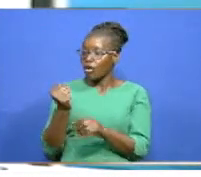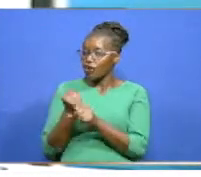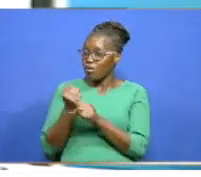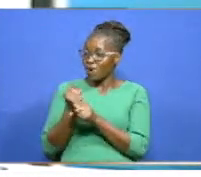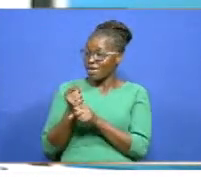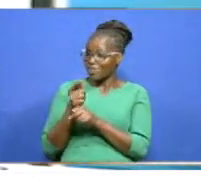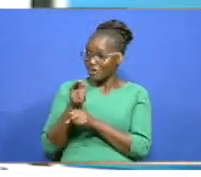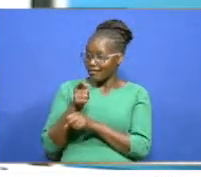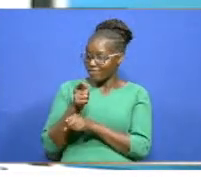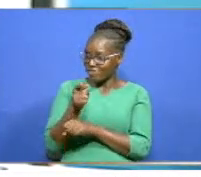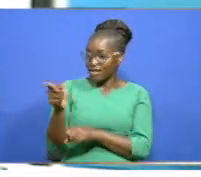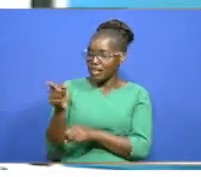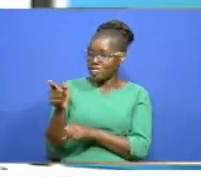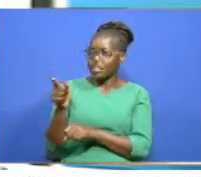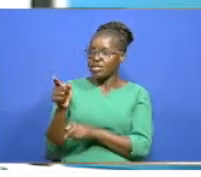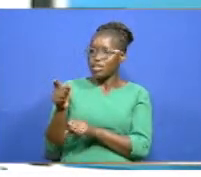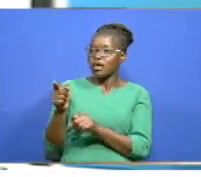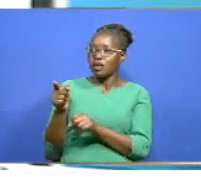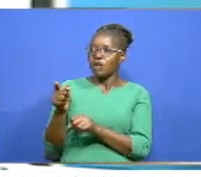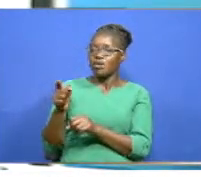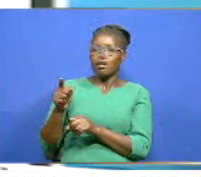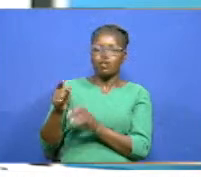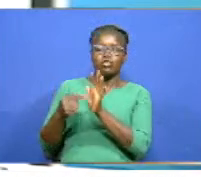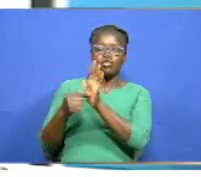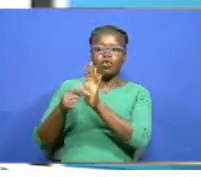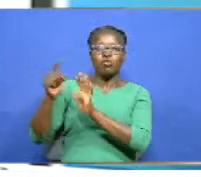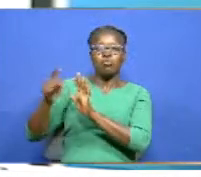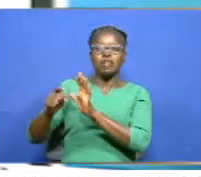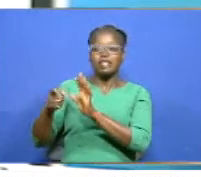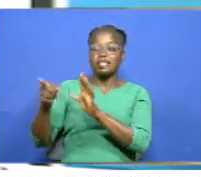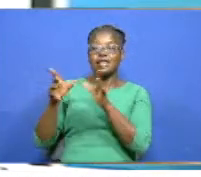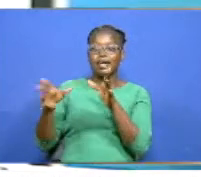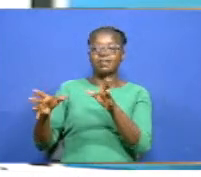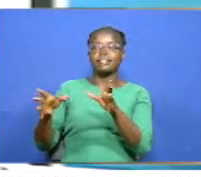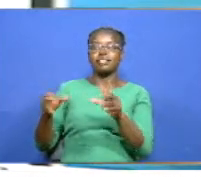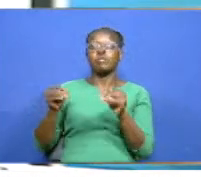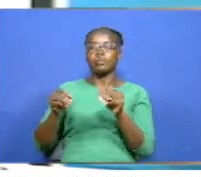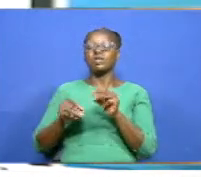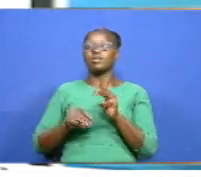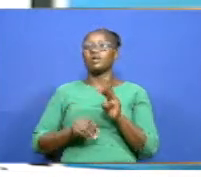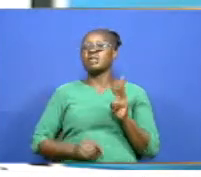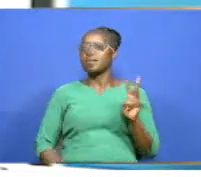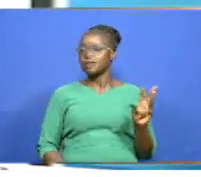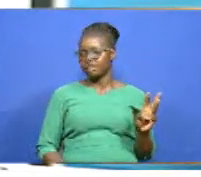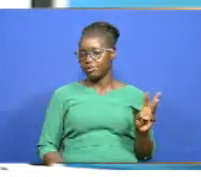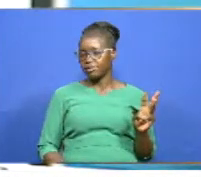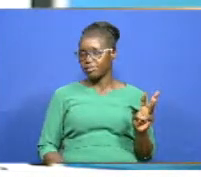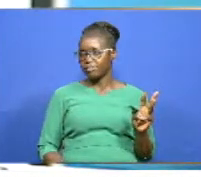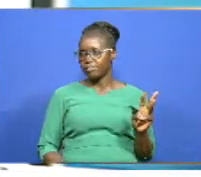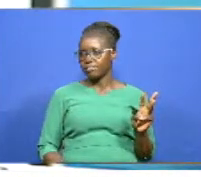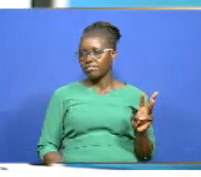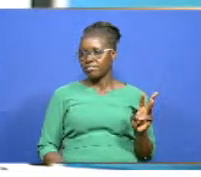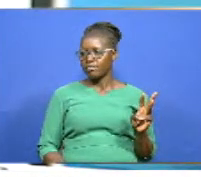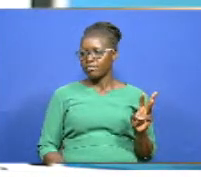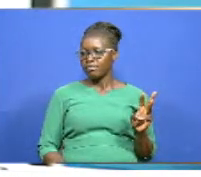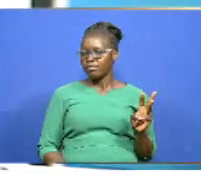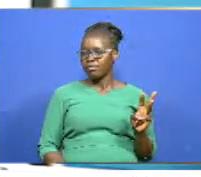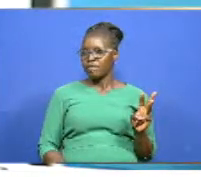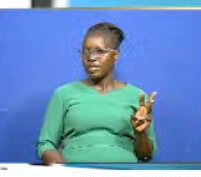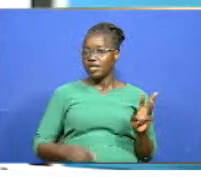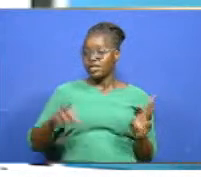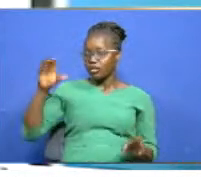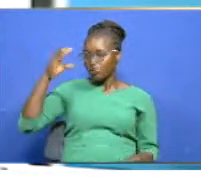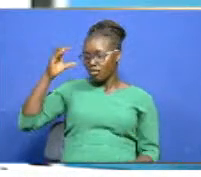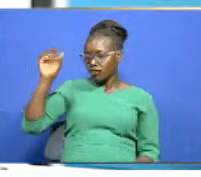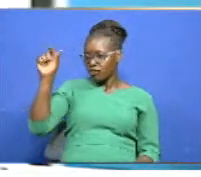therefore, you must show that this vehicle is acceptable in Western region, it is acceptable in Coast